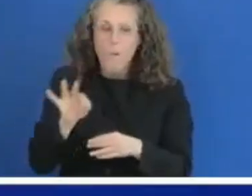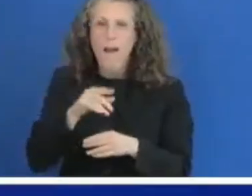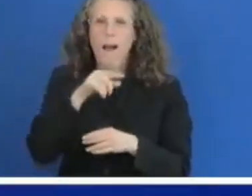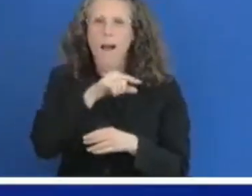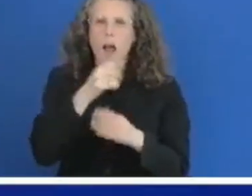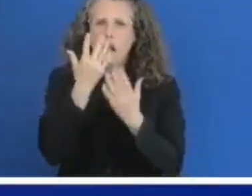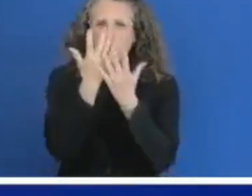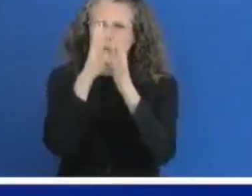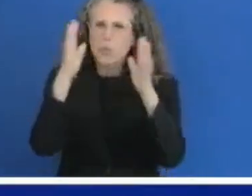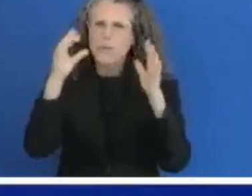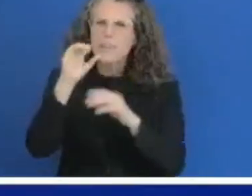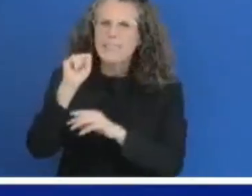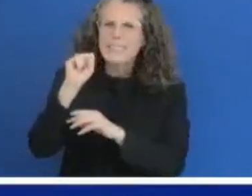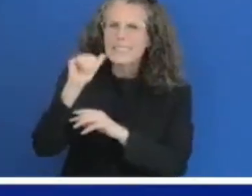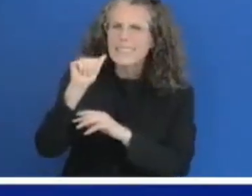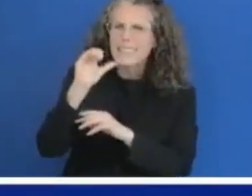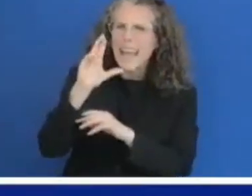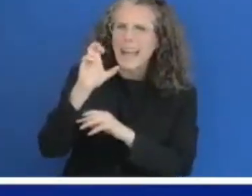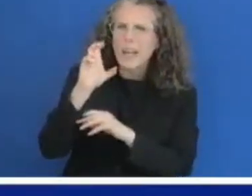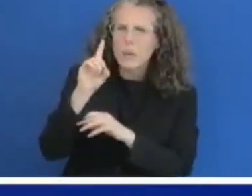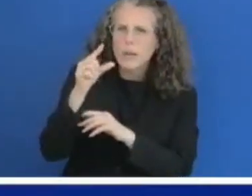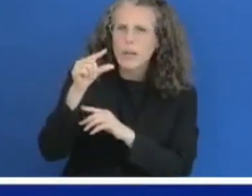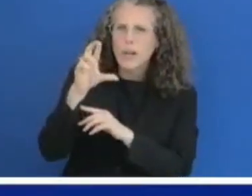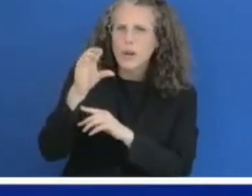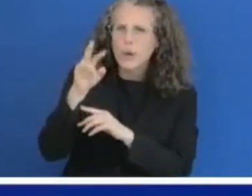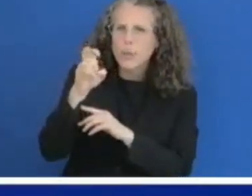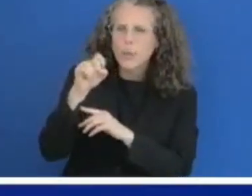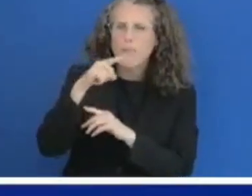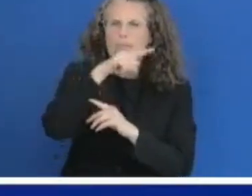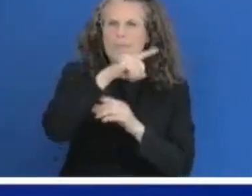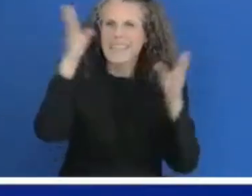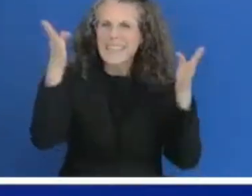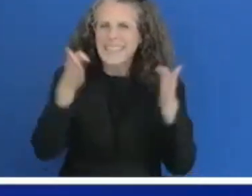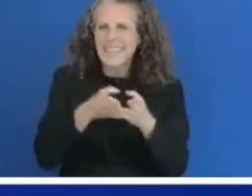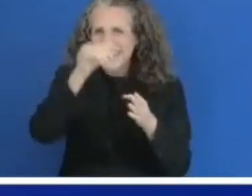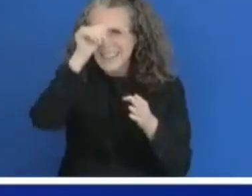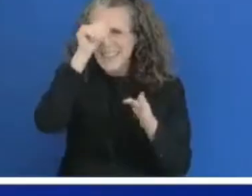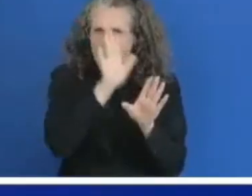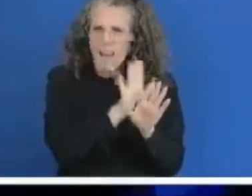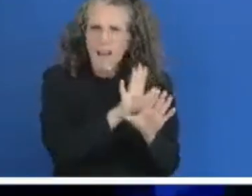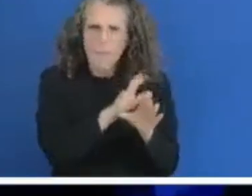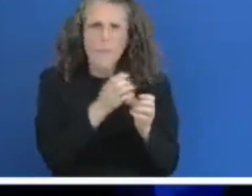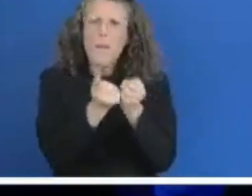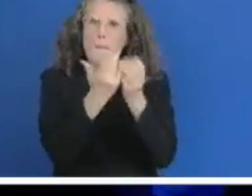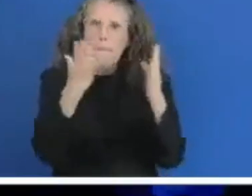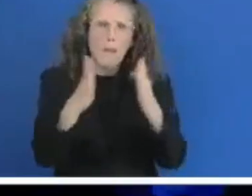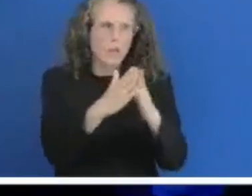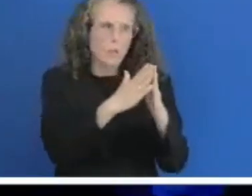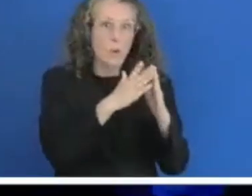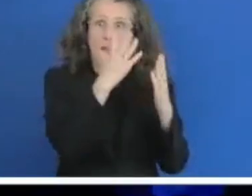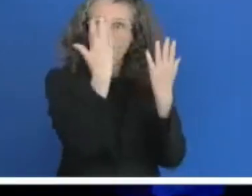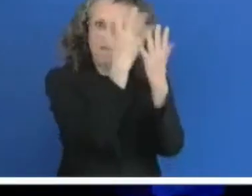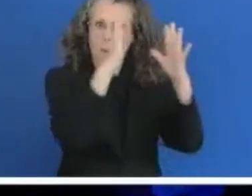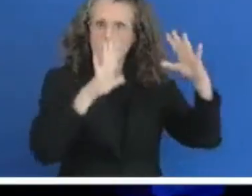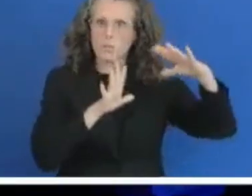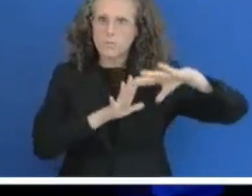this story of why is it that some communities in India were protecting patches of forest.